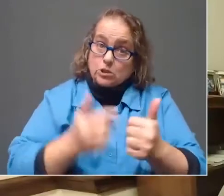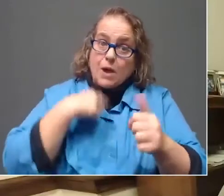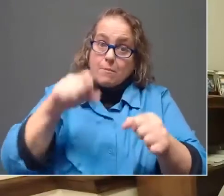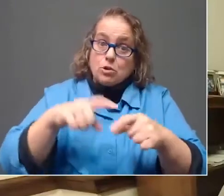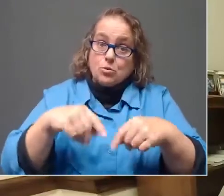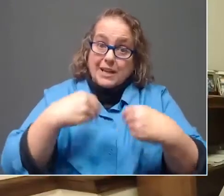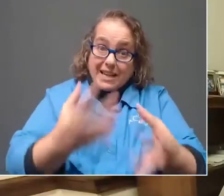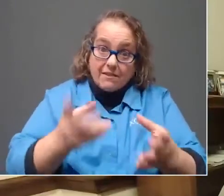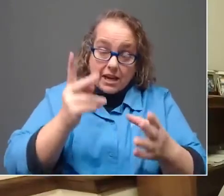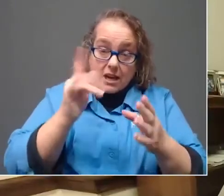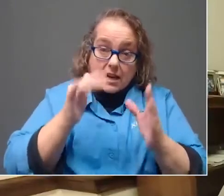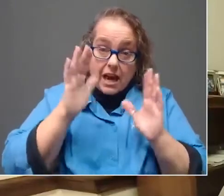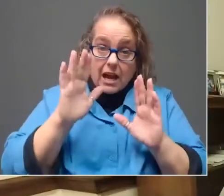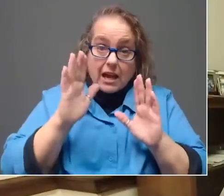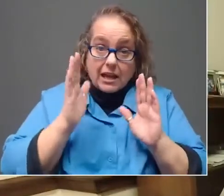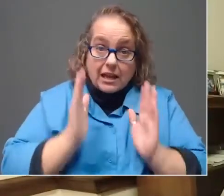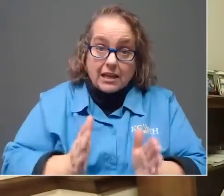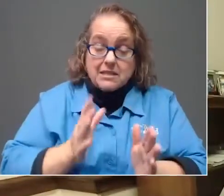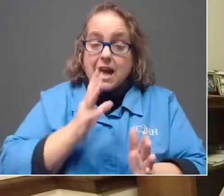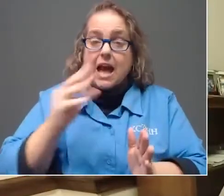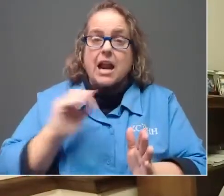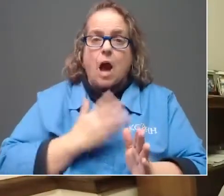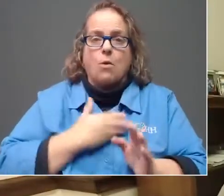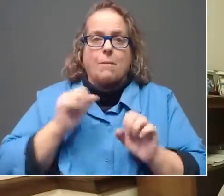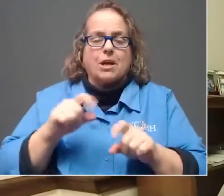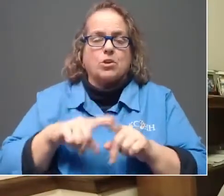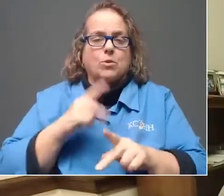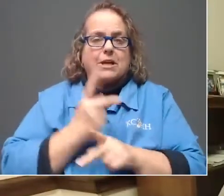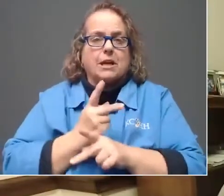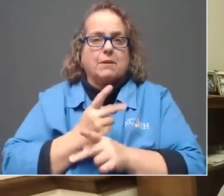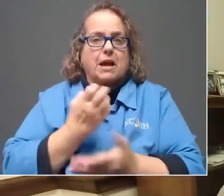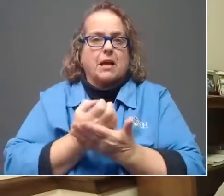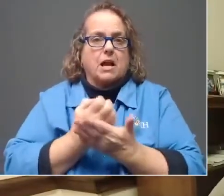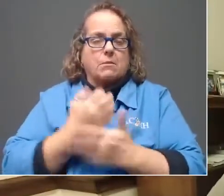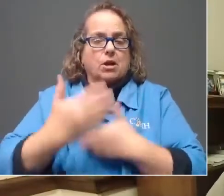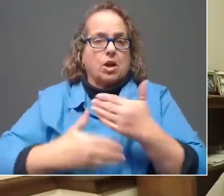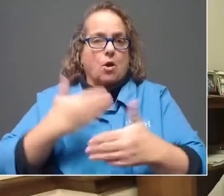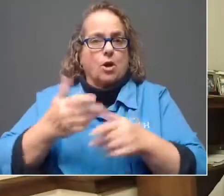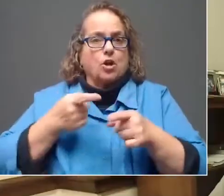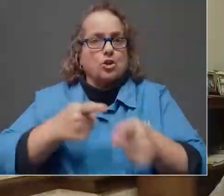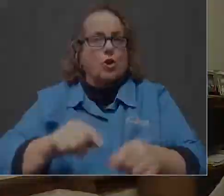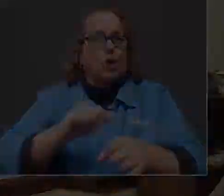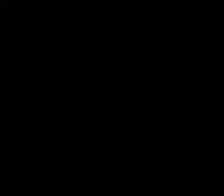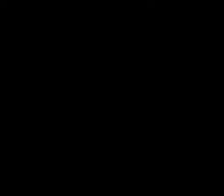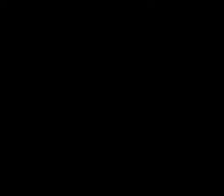to keep our economy going during the pandemic. And I'll send it back to the governor.